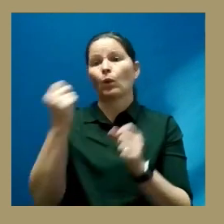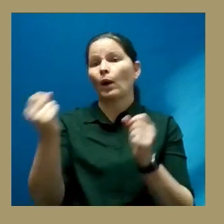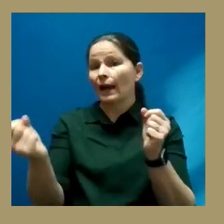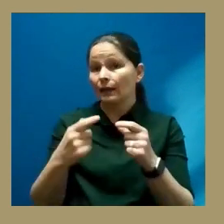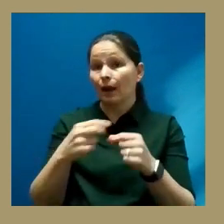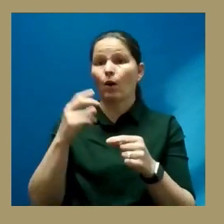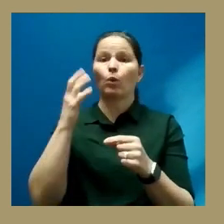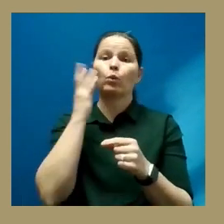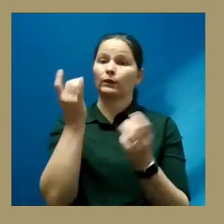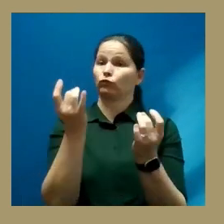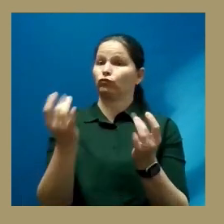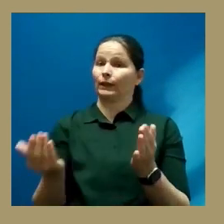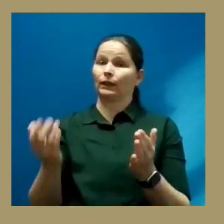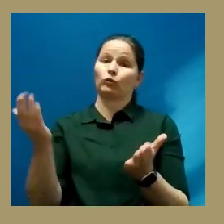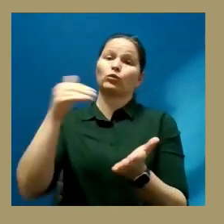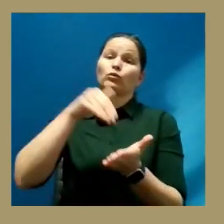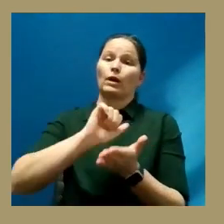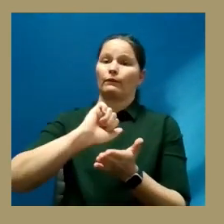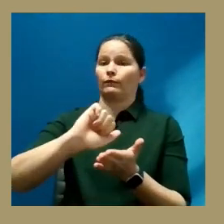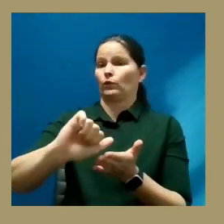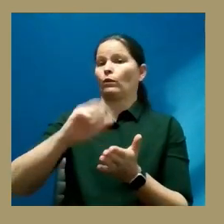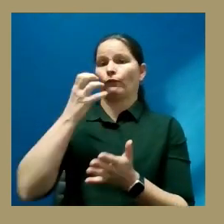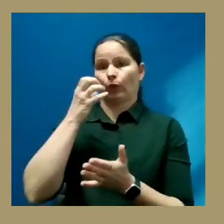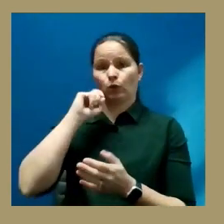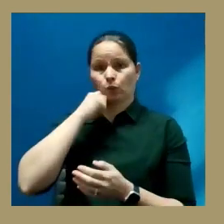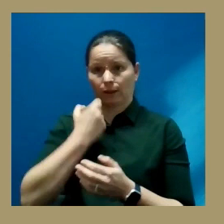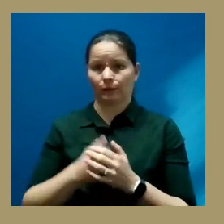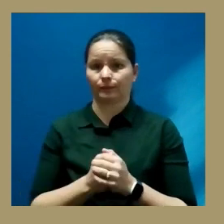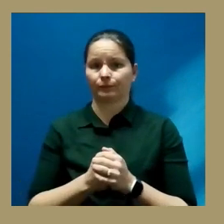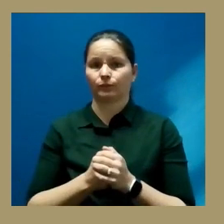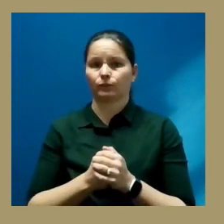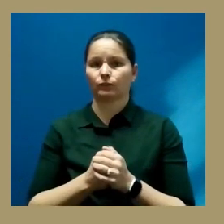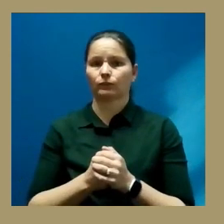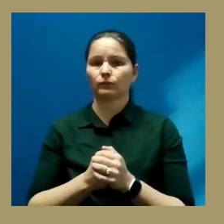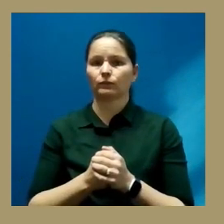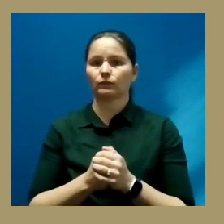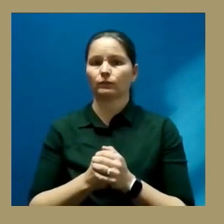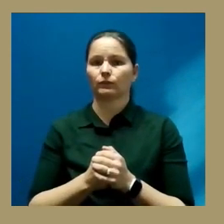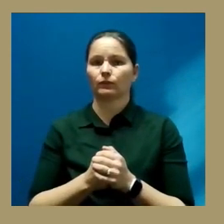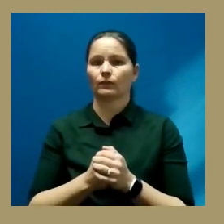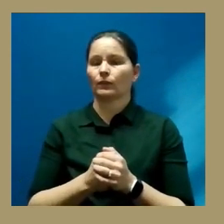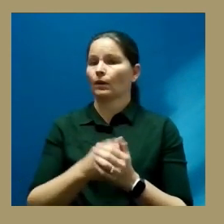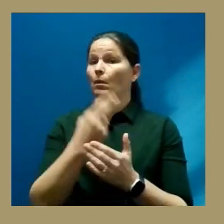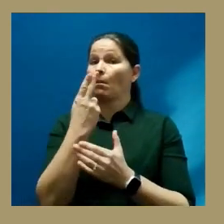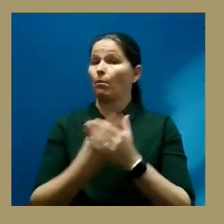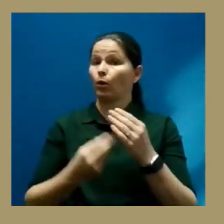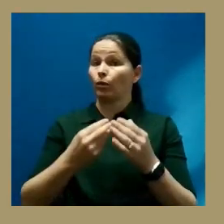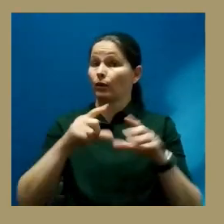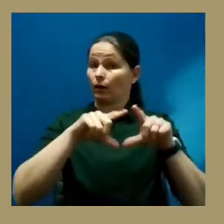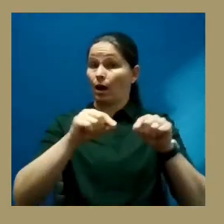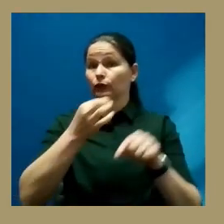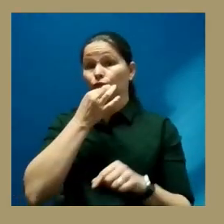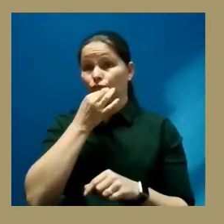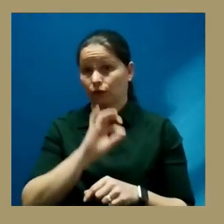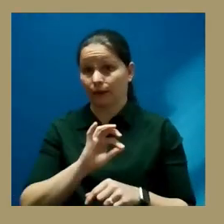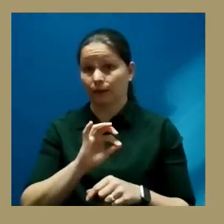It's actually free to customers. Both cards are absolutely free, and you can essentially use it the same way as